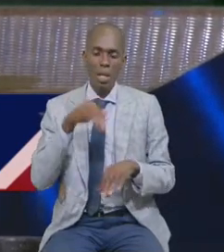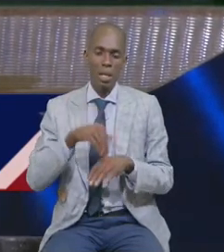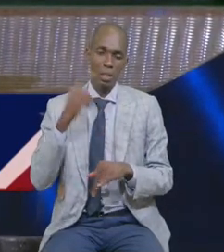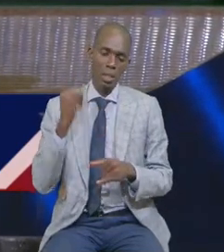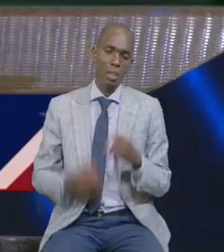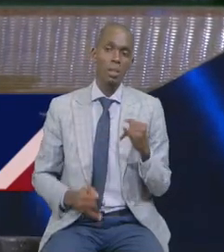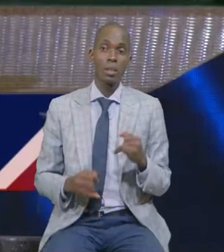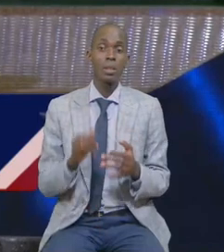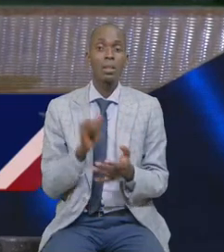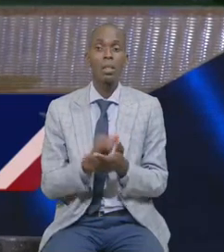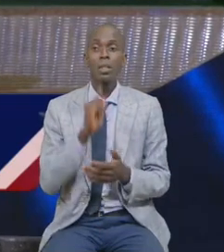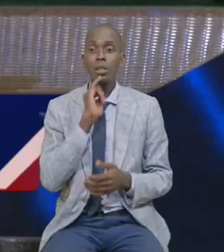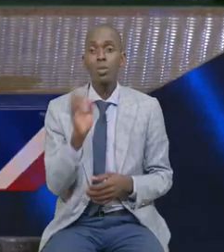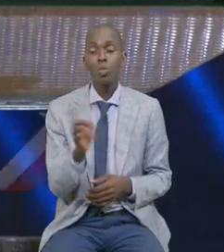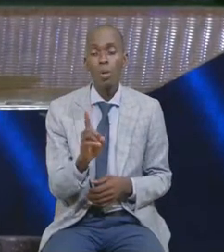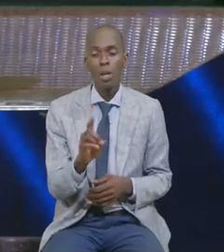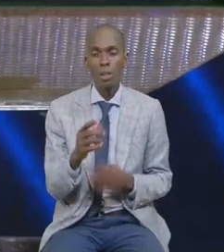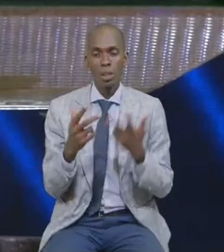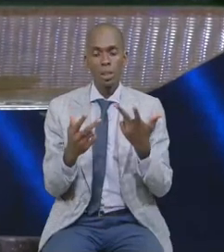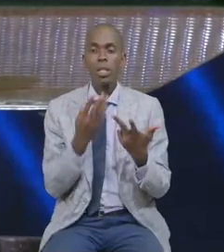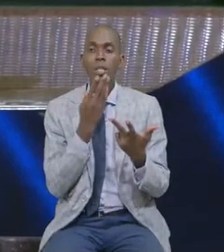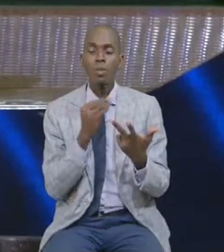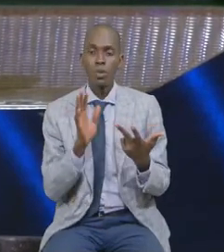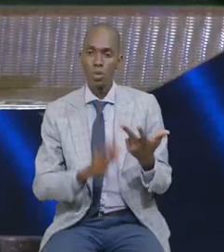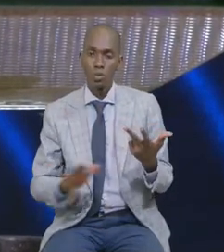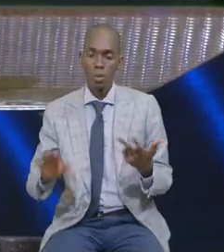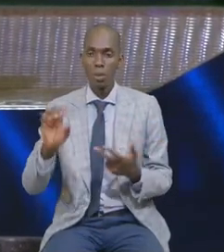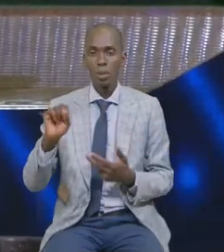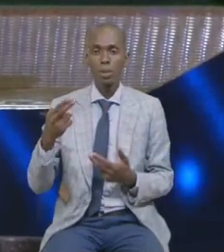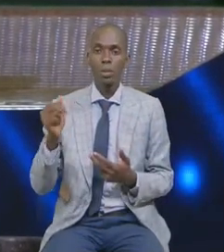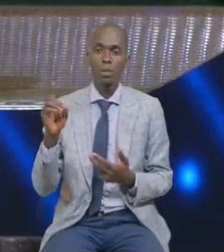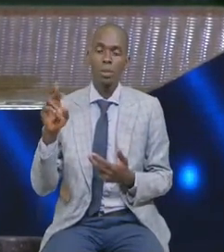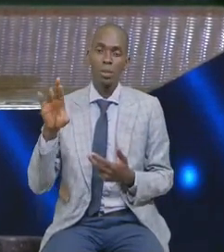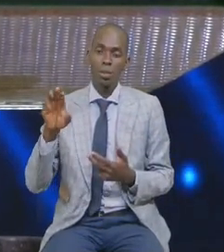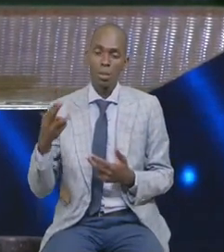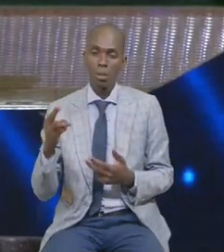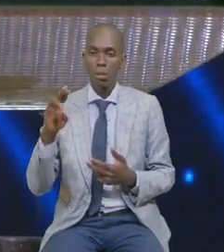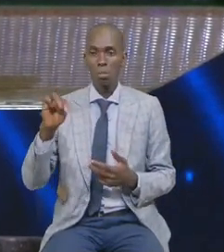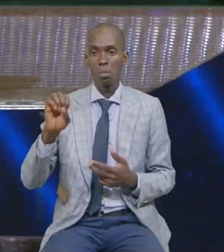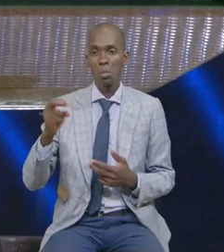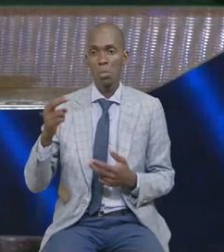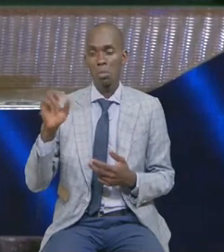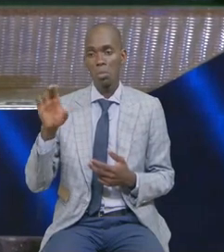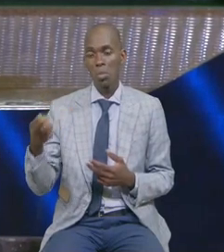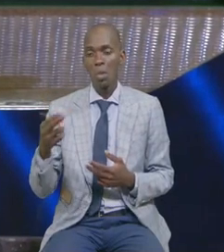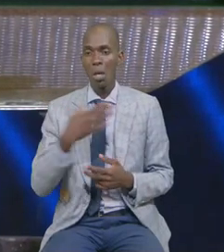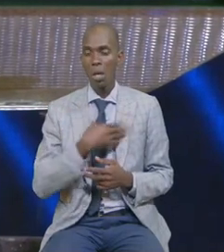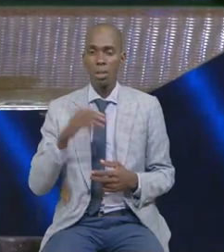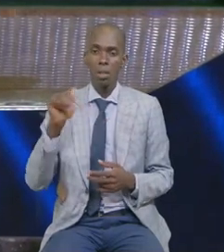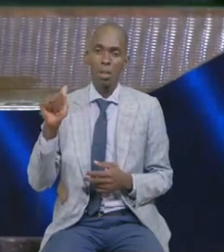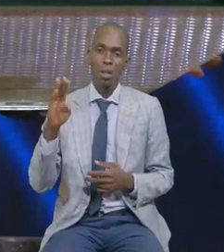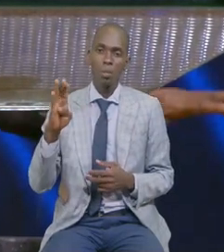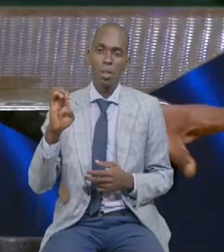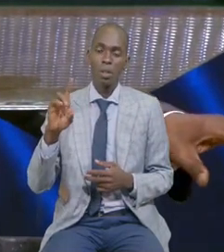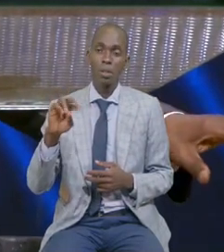where Shadrach, Meshach, and Abednego drew the line. They said, no, it will not be. We